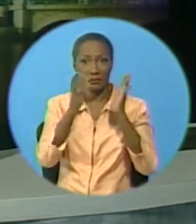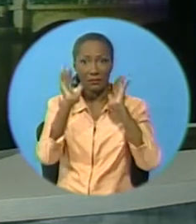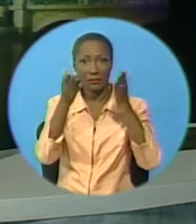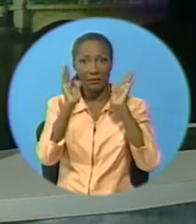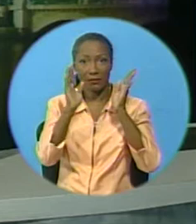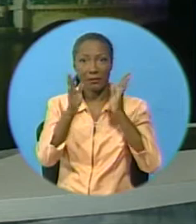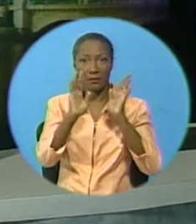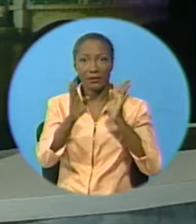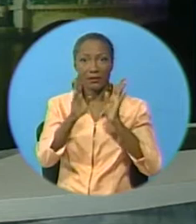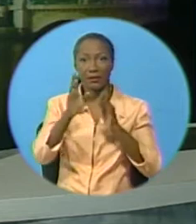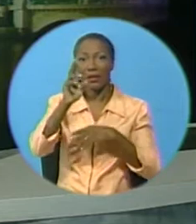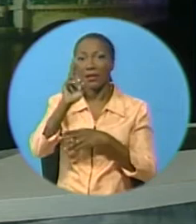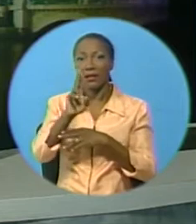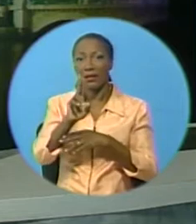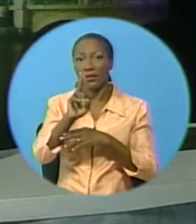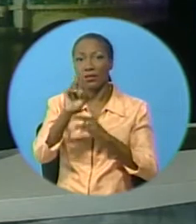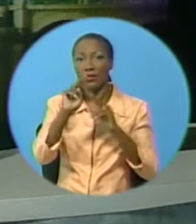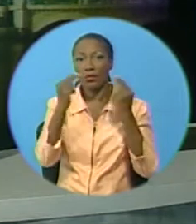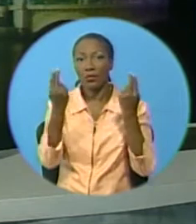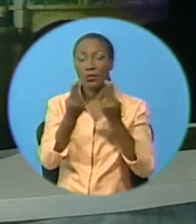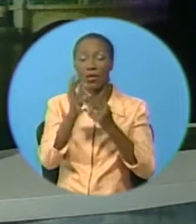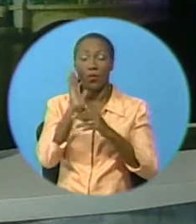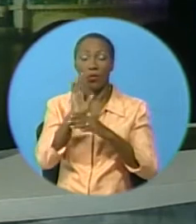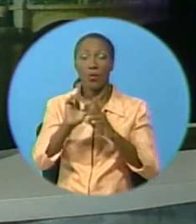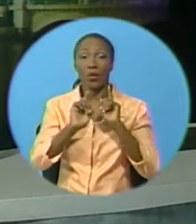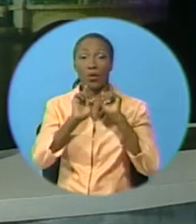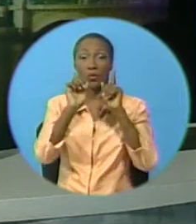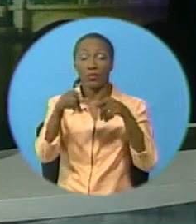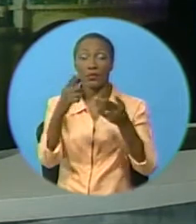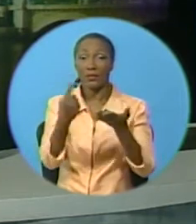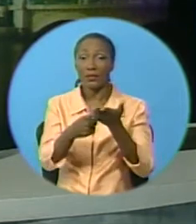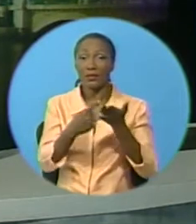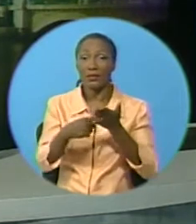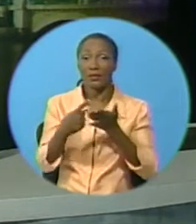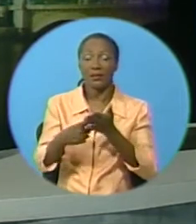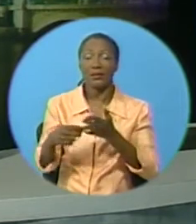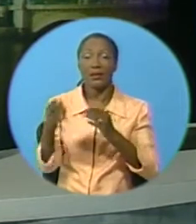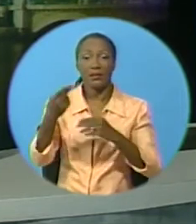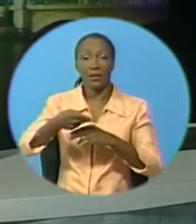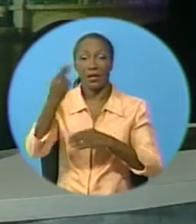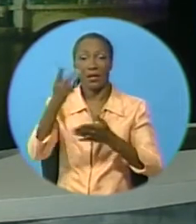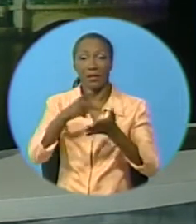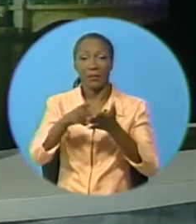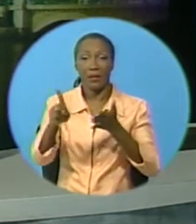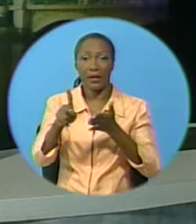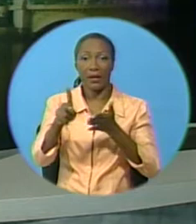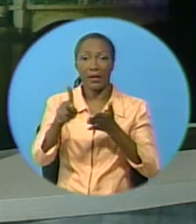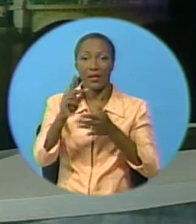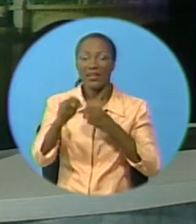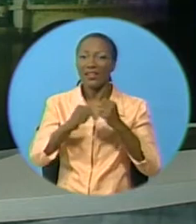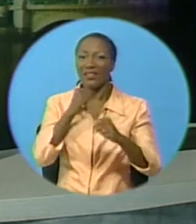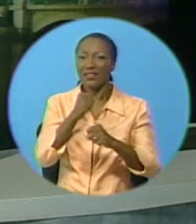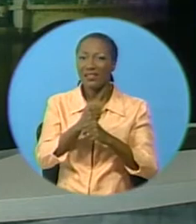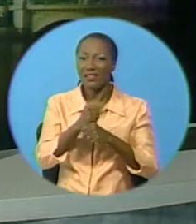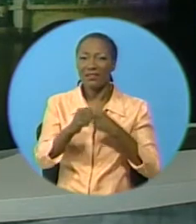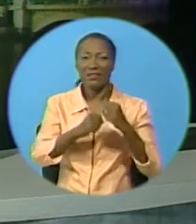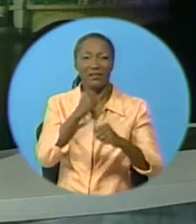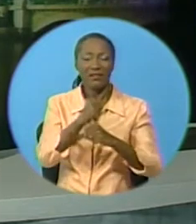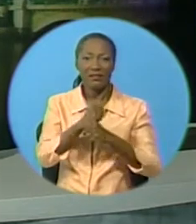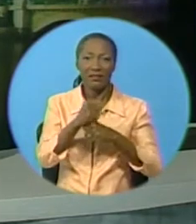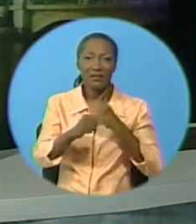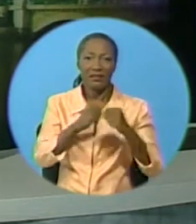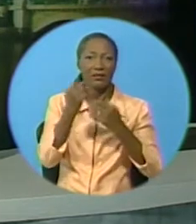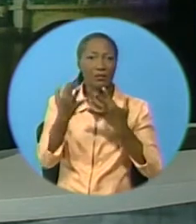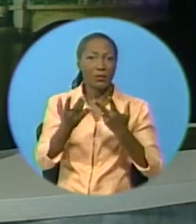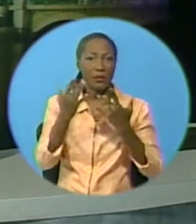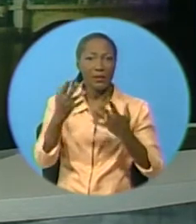sector union will be approaching it for salary increases very soon. After years of holding strain, the National Union of Public